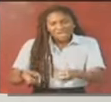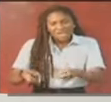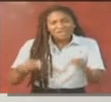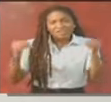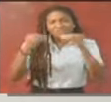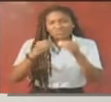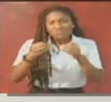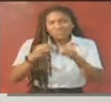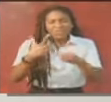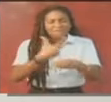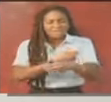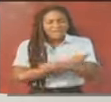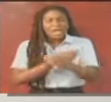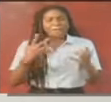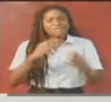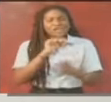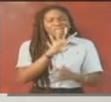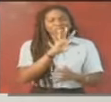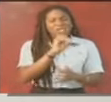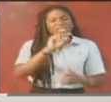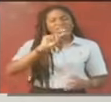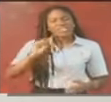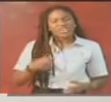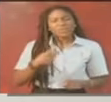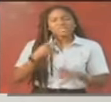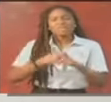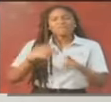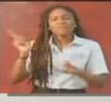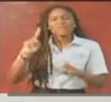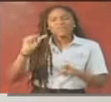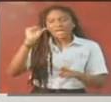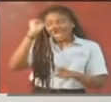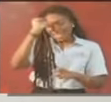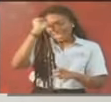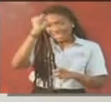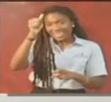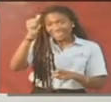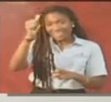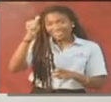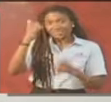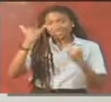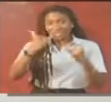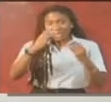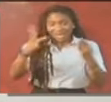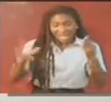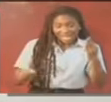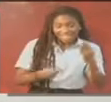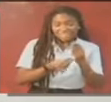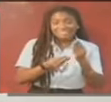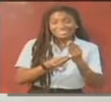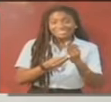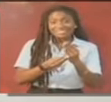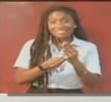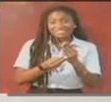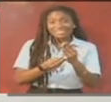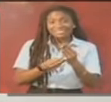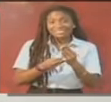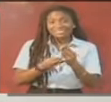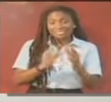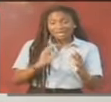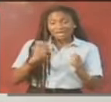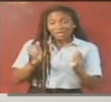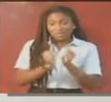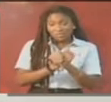vaccine, 40,000 from India, and added to the donation that had been received previously with the 2,000